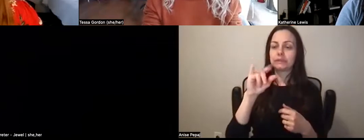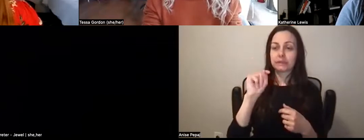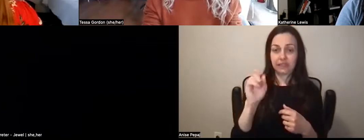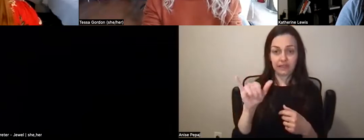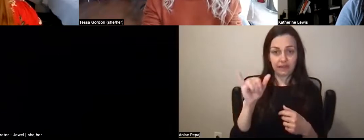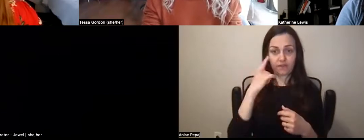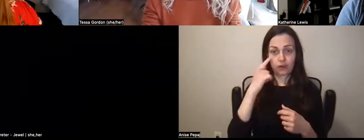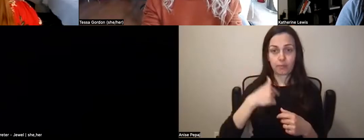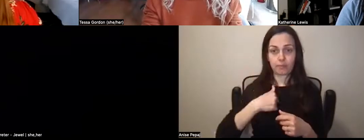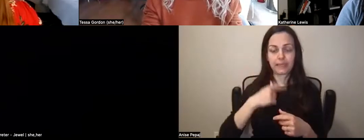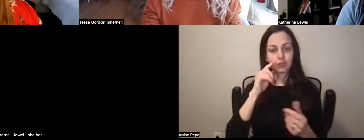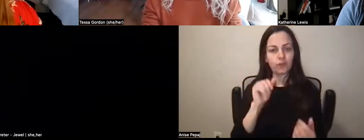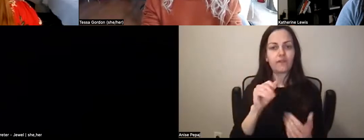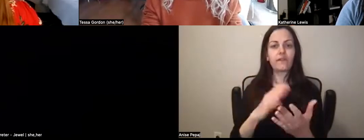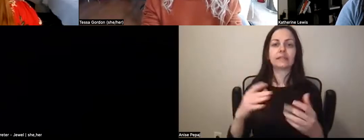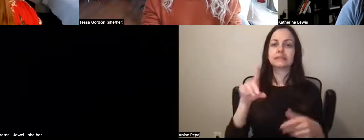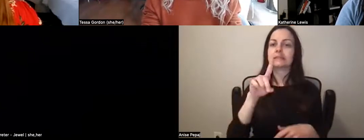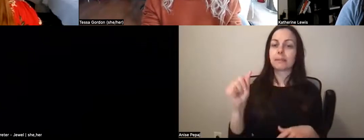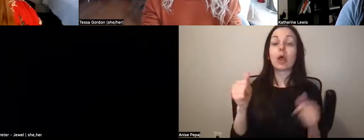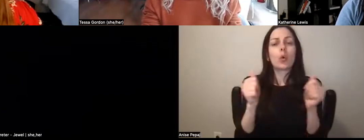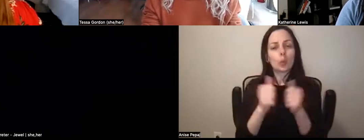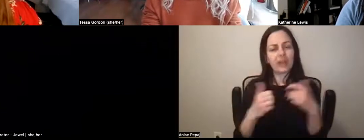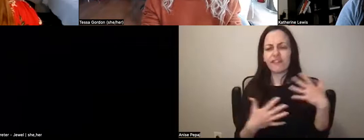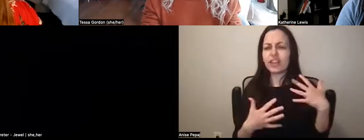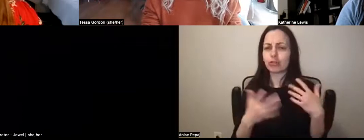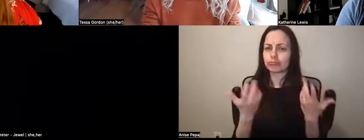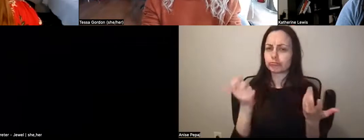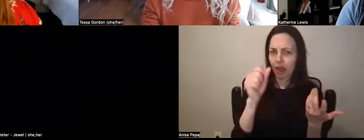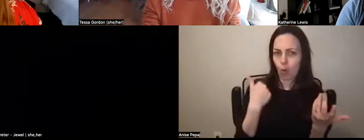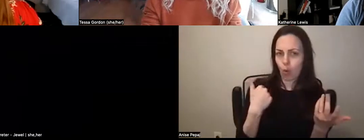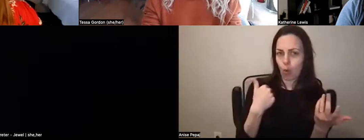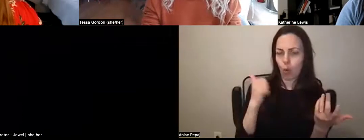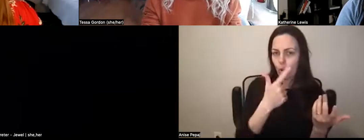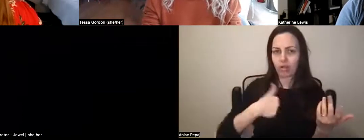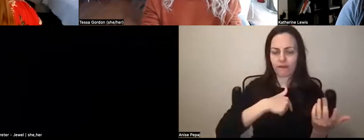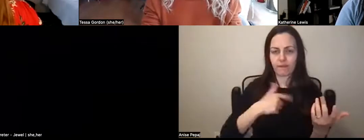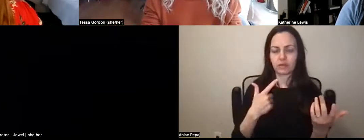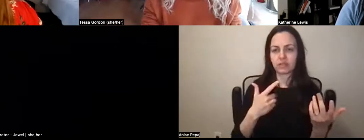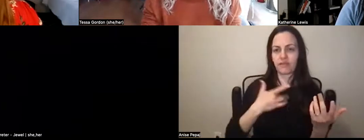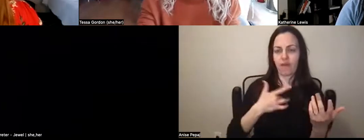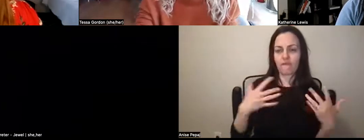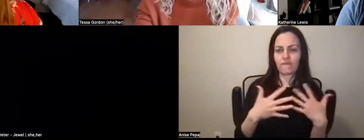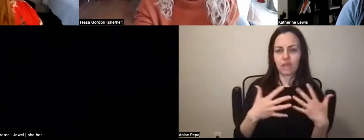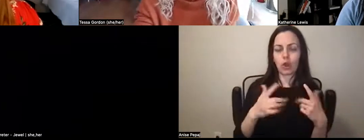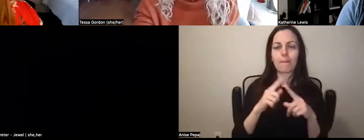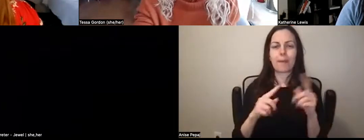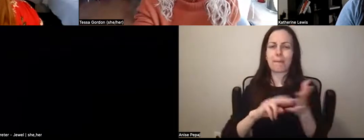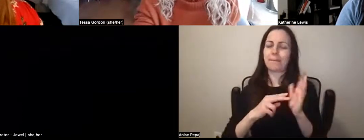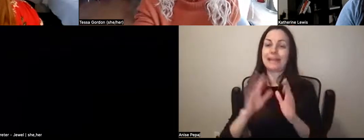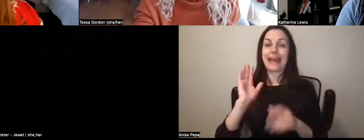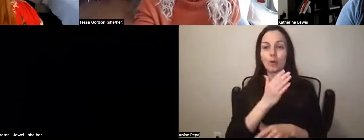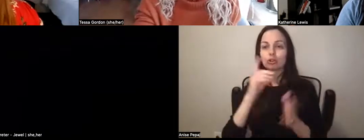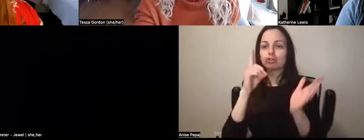face disability with fear, because we all have felt fear about our disability, but it means our doctors